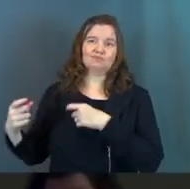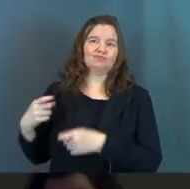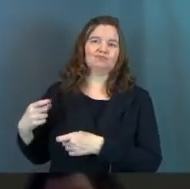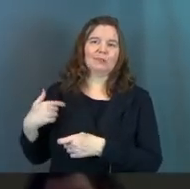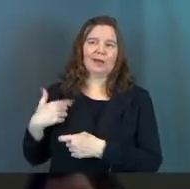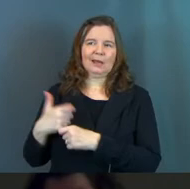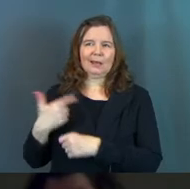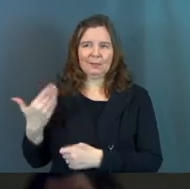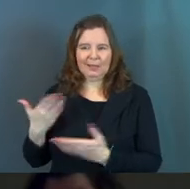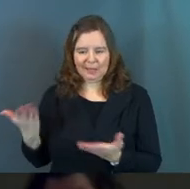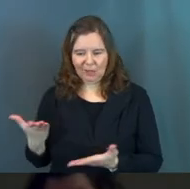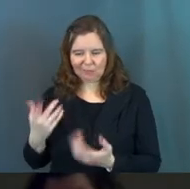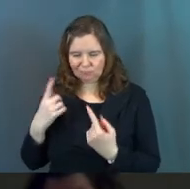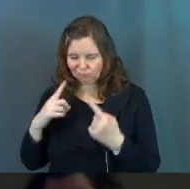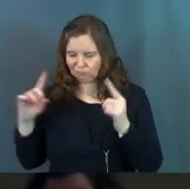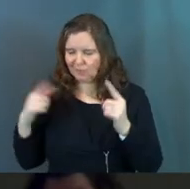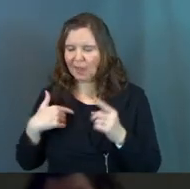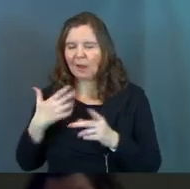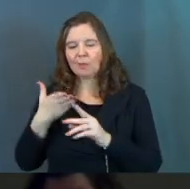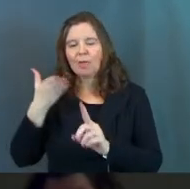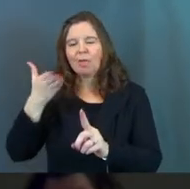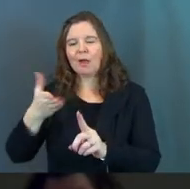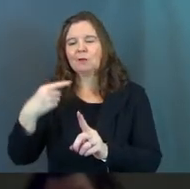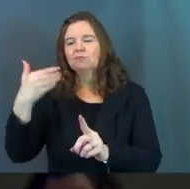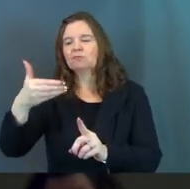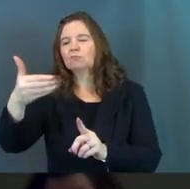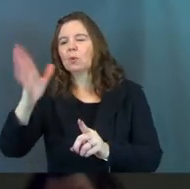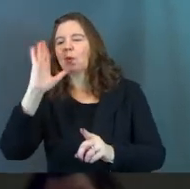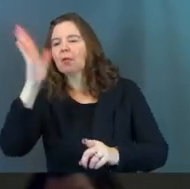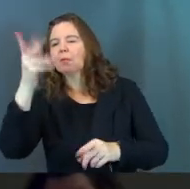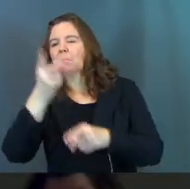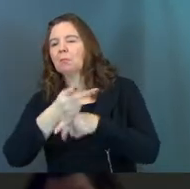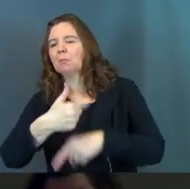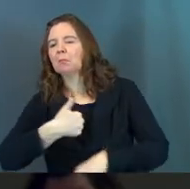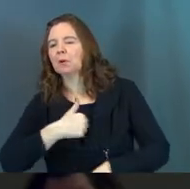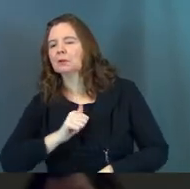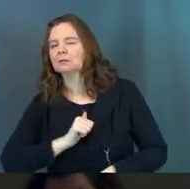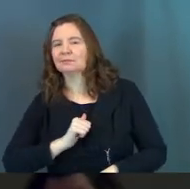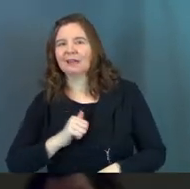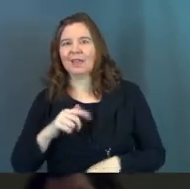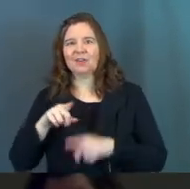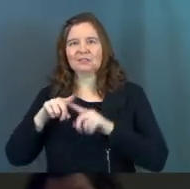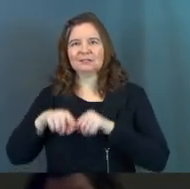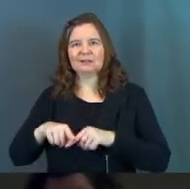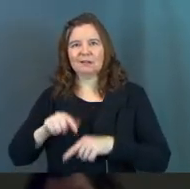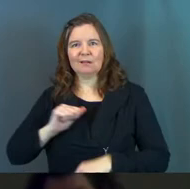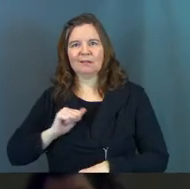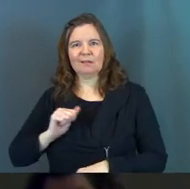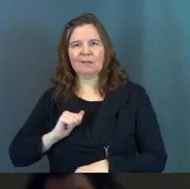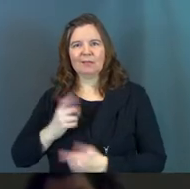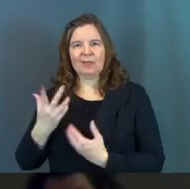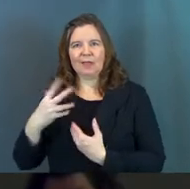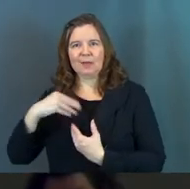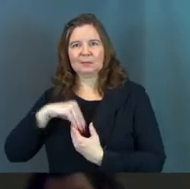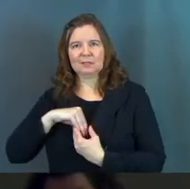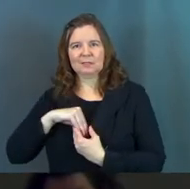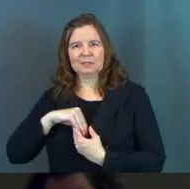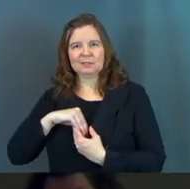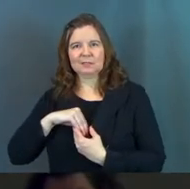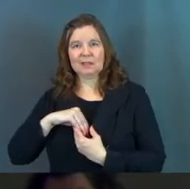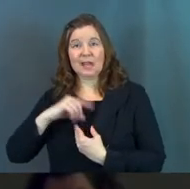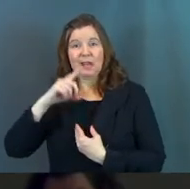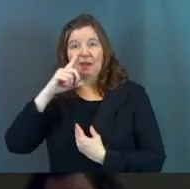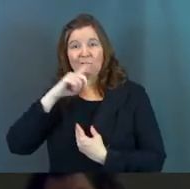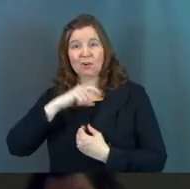I got me here. And I'll get me there. And there's a self-reliance that starts to come in and a